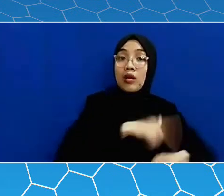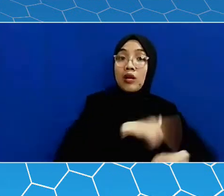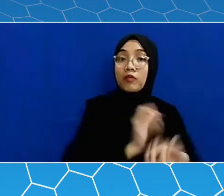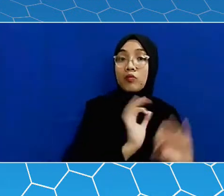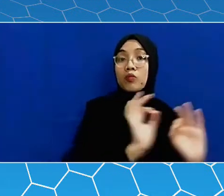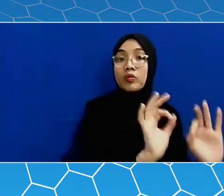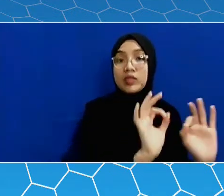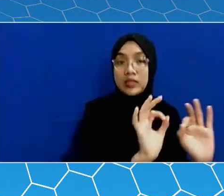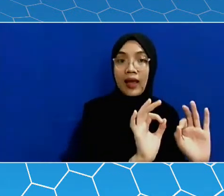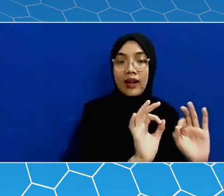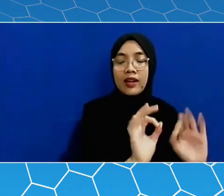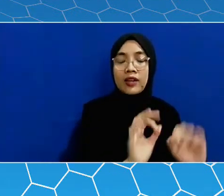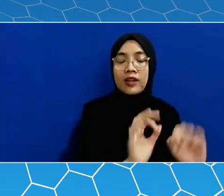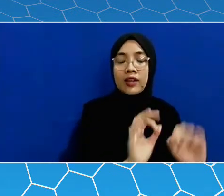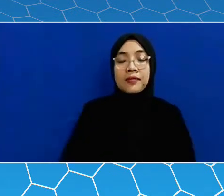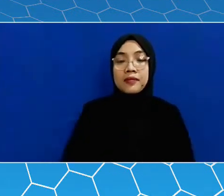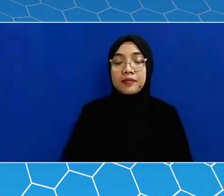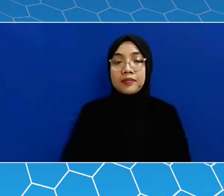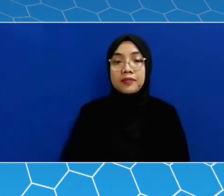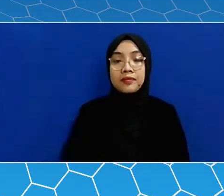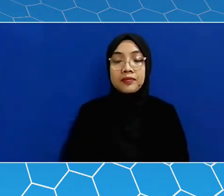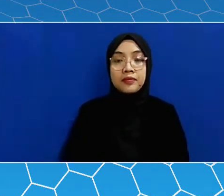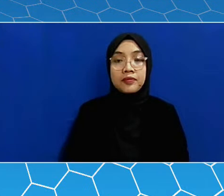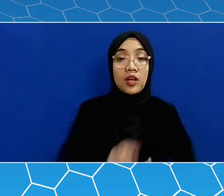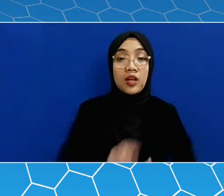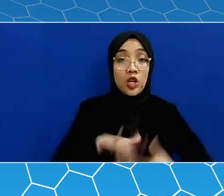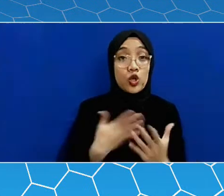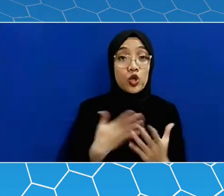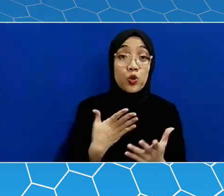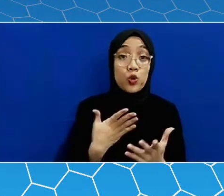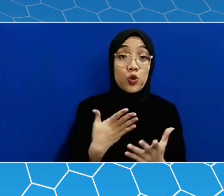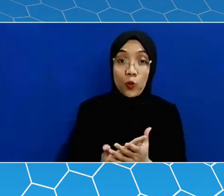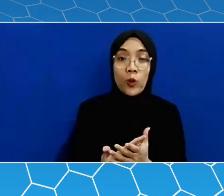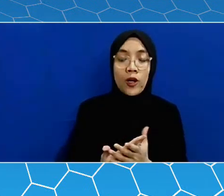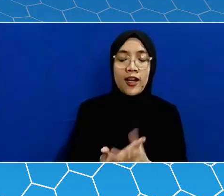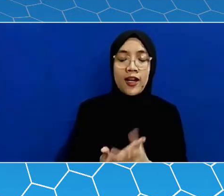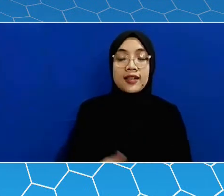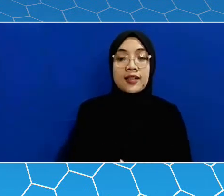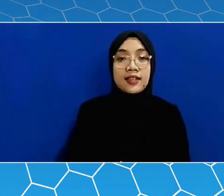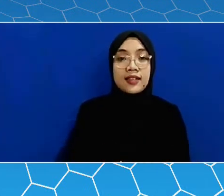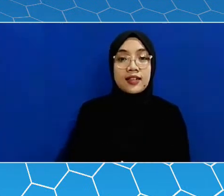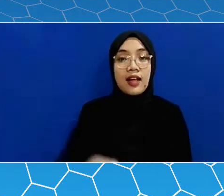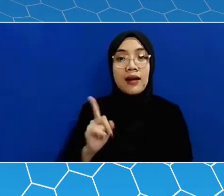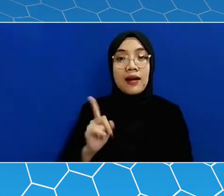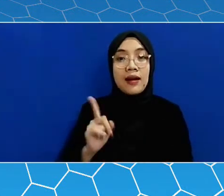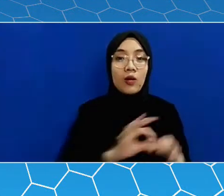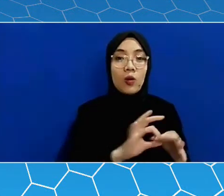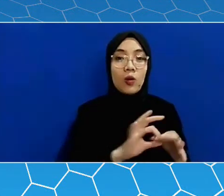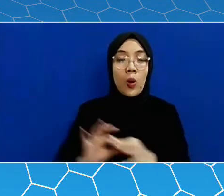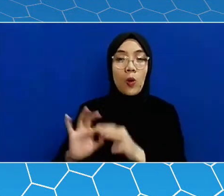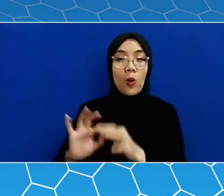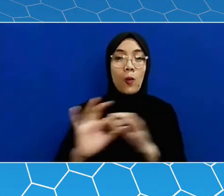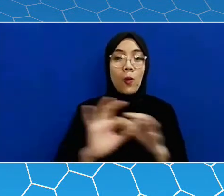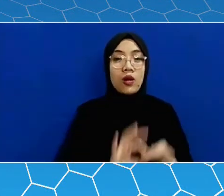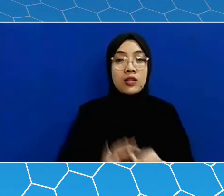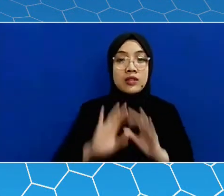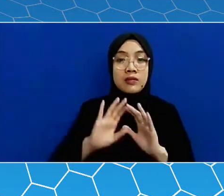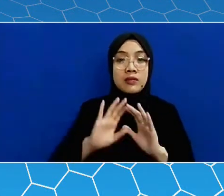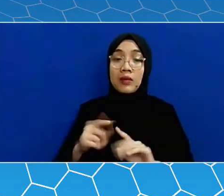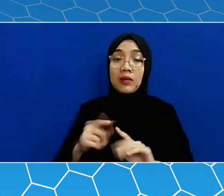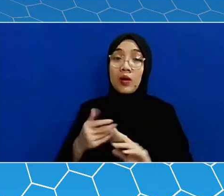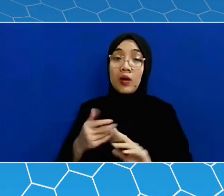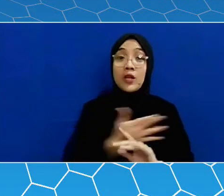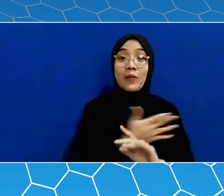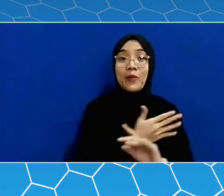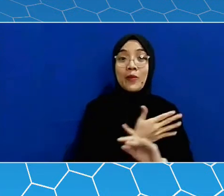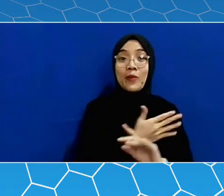to each other before, and that's quite strange. Now there's lots of collaboration, lots of innovation, and within our hospital,